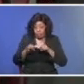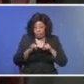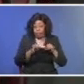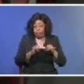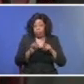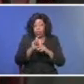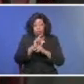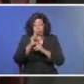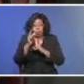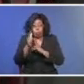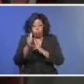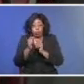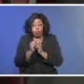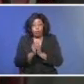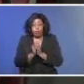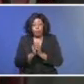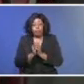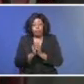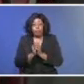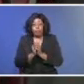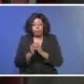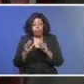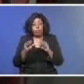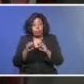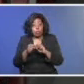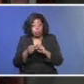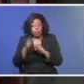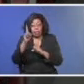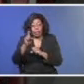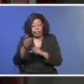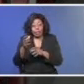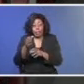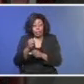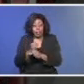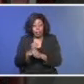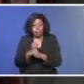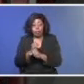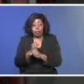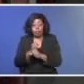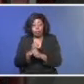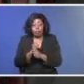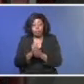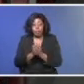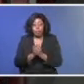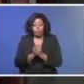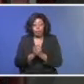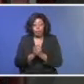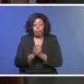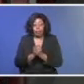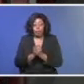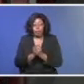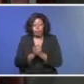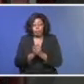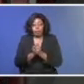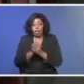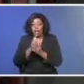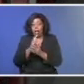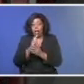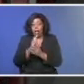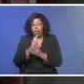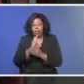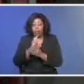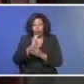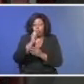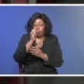locally. And so the need to get a verifying or